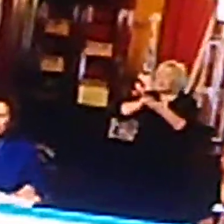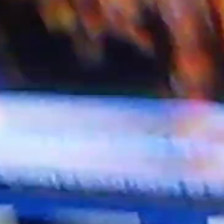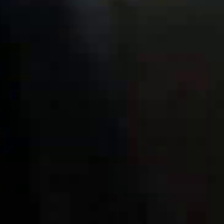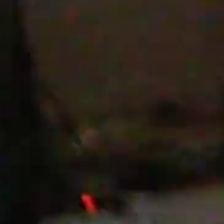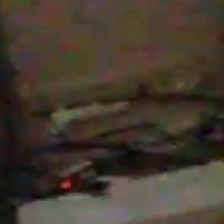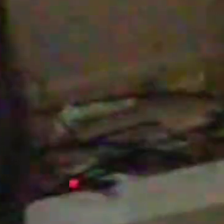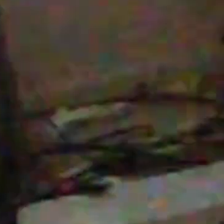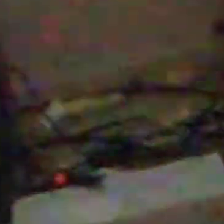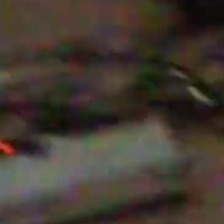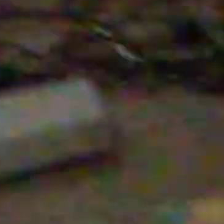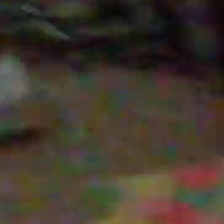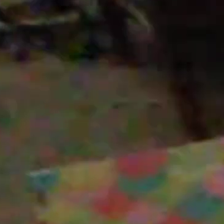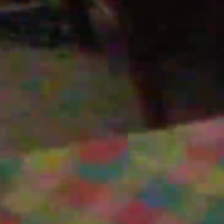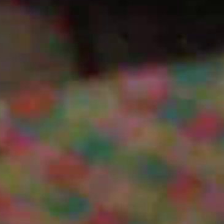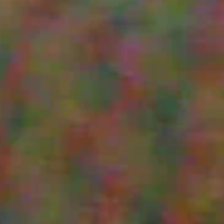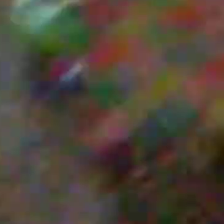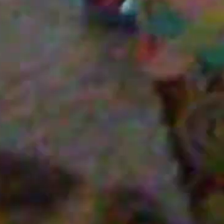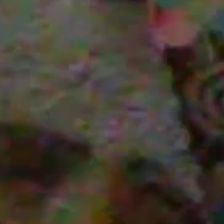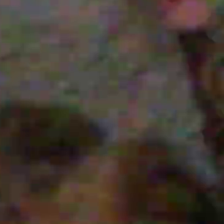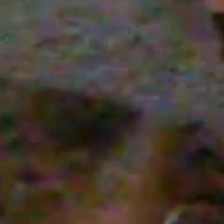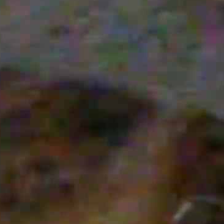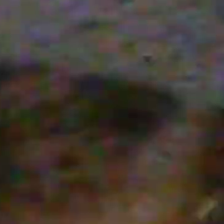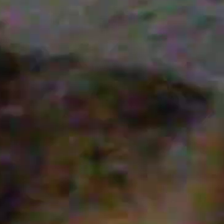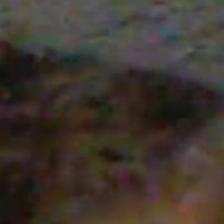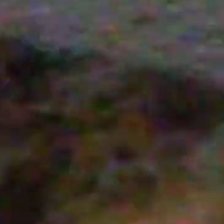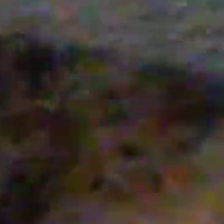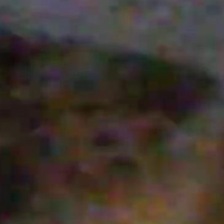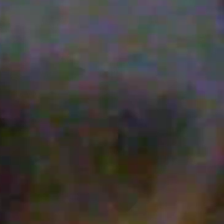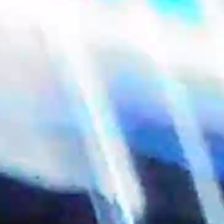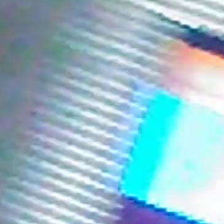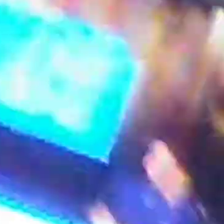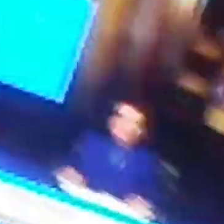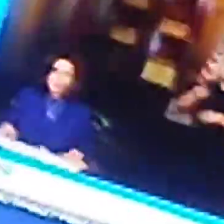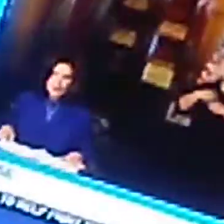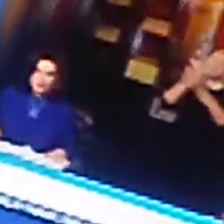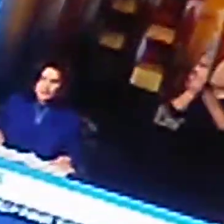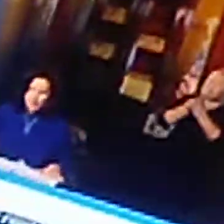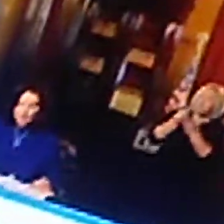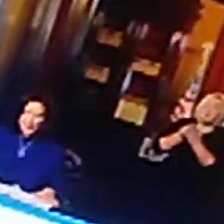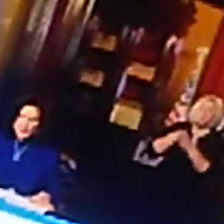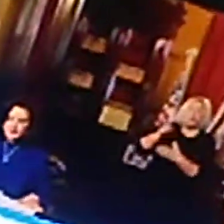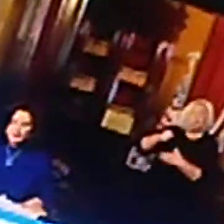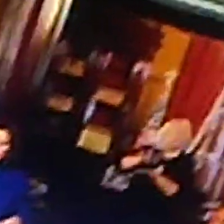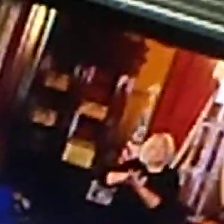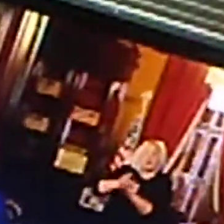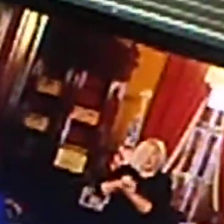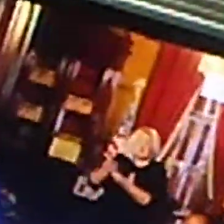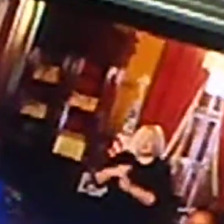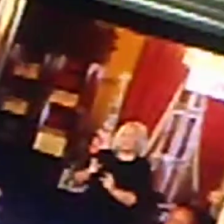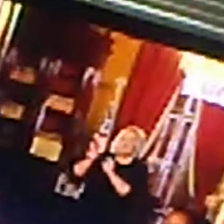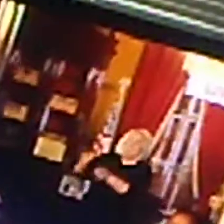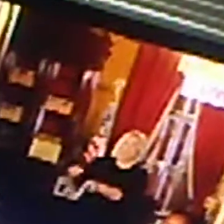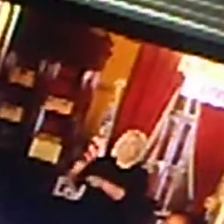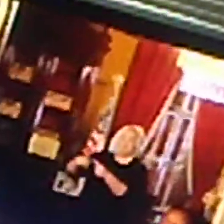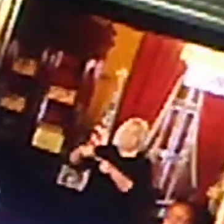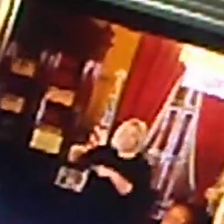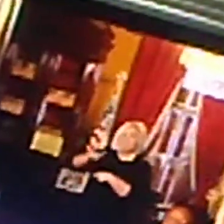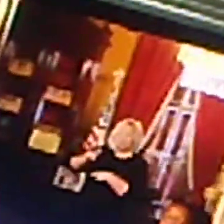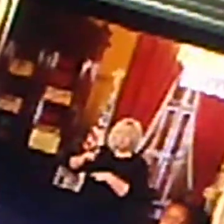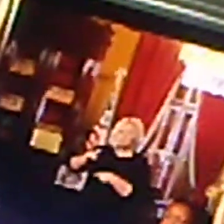local communities, how they can connect to give blood or donate money or needed medical supplies. We've seen